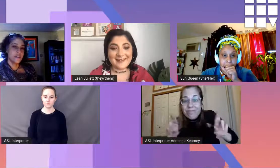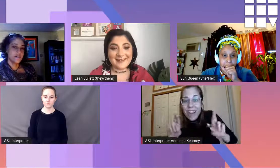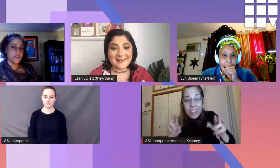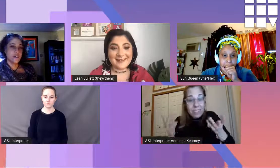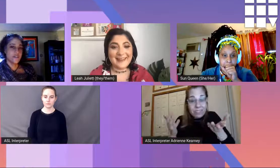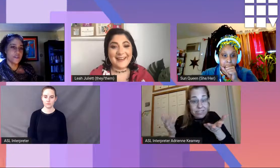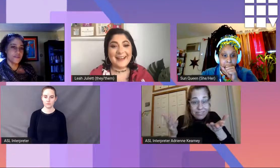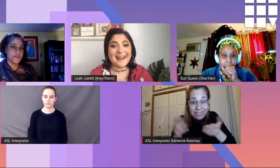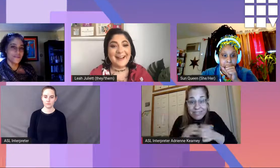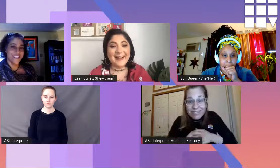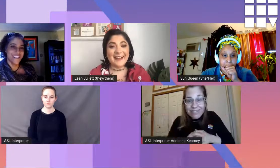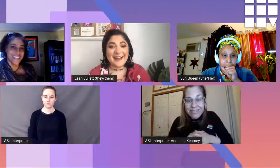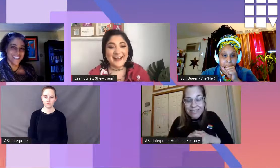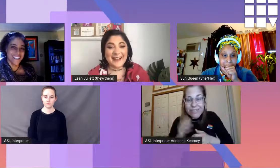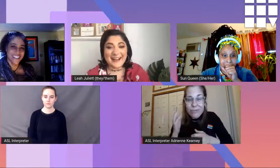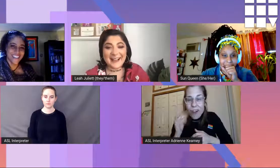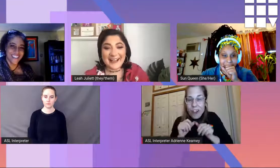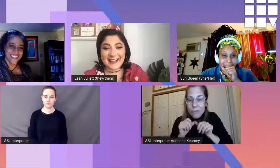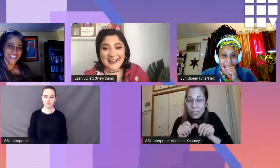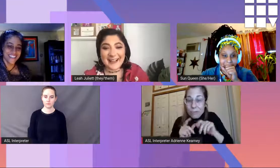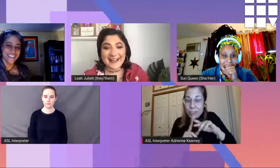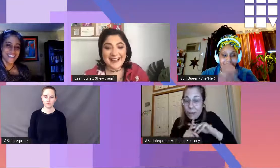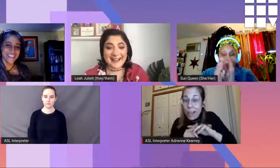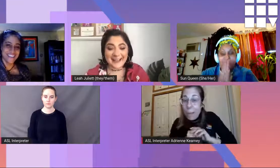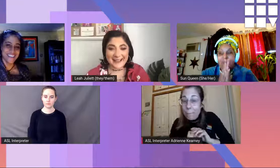Okay, son, talk first.